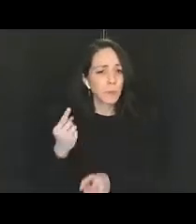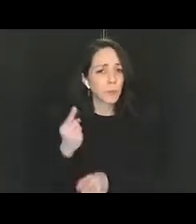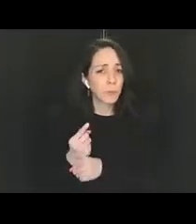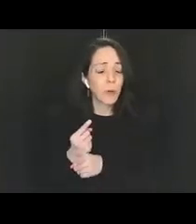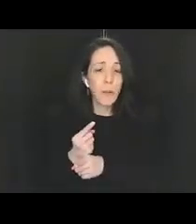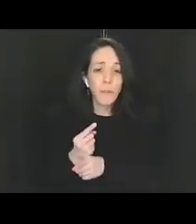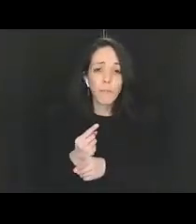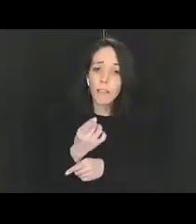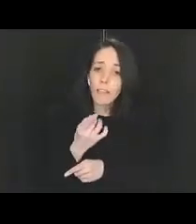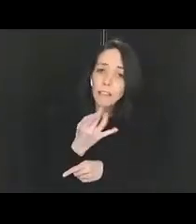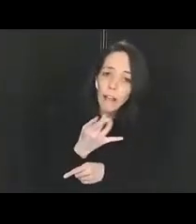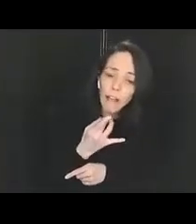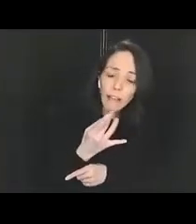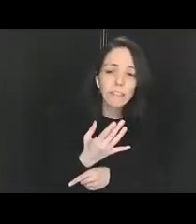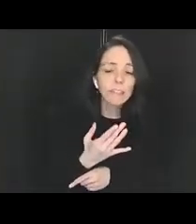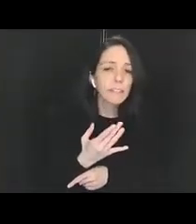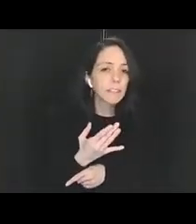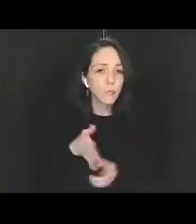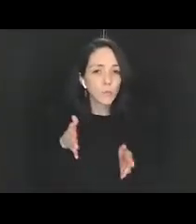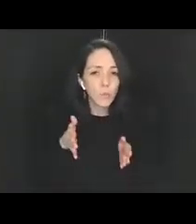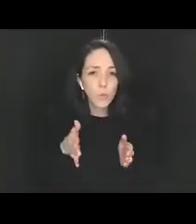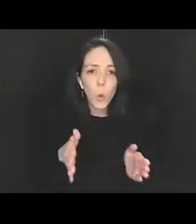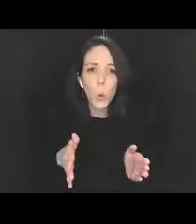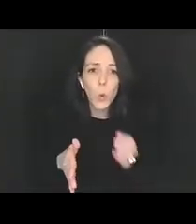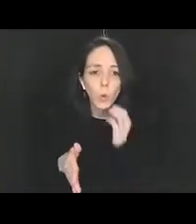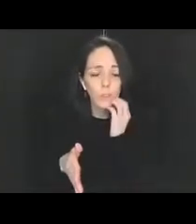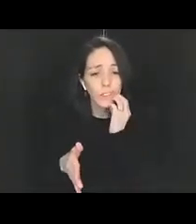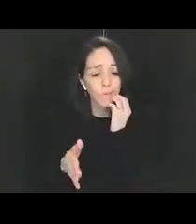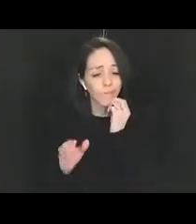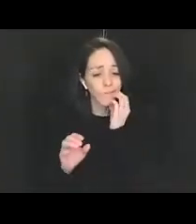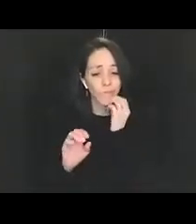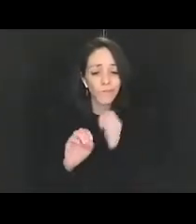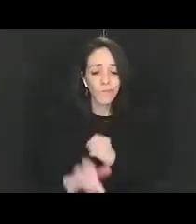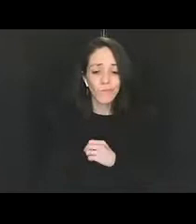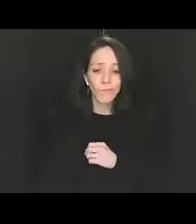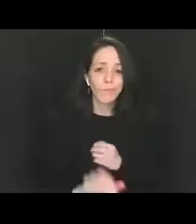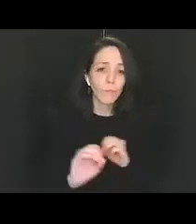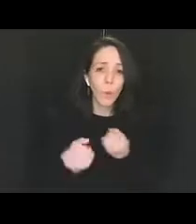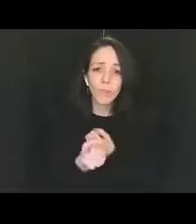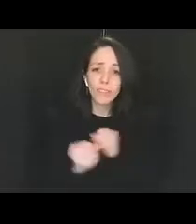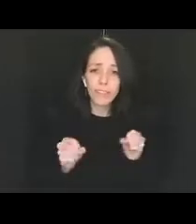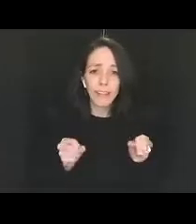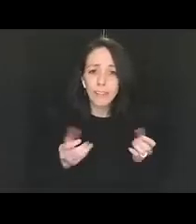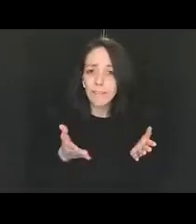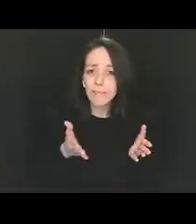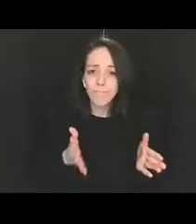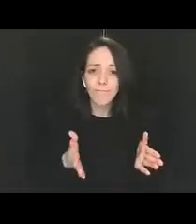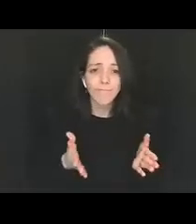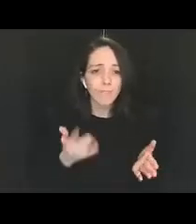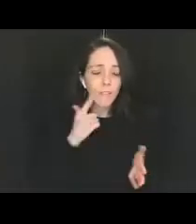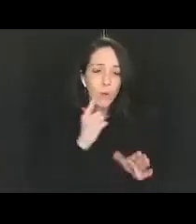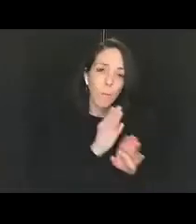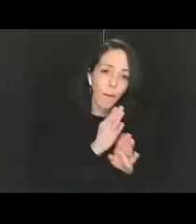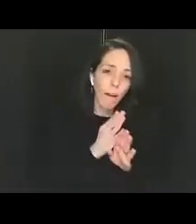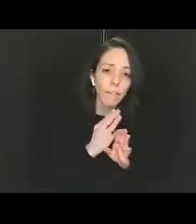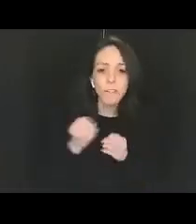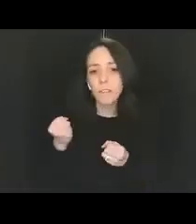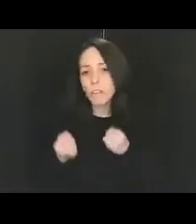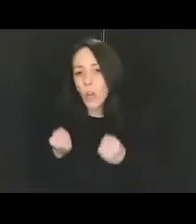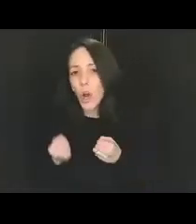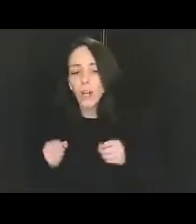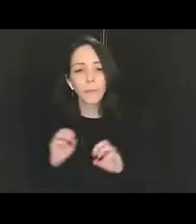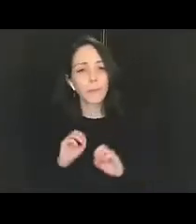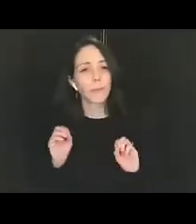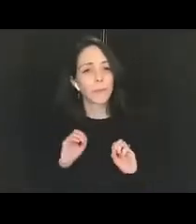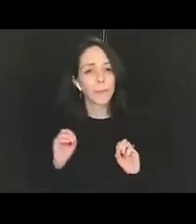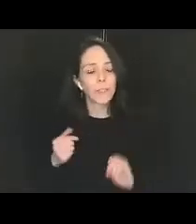lighting to, not even safe routes to anywhere for buses and or cars and people. So I